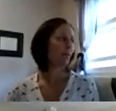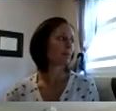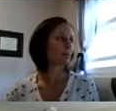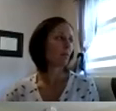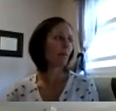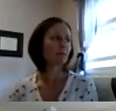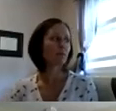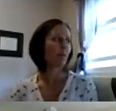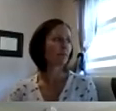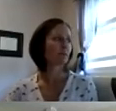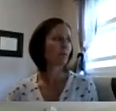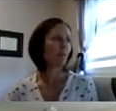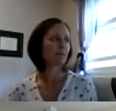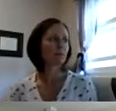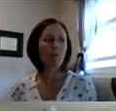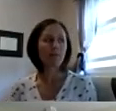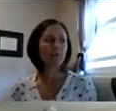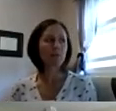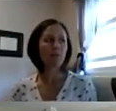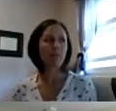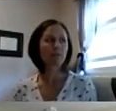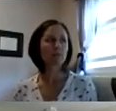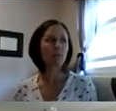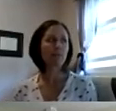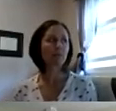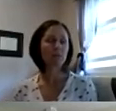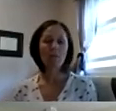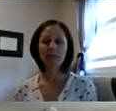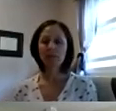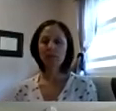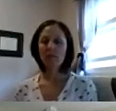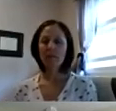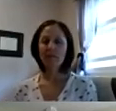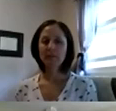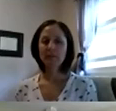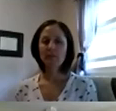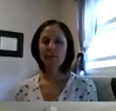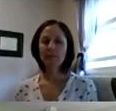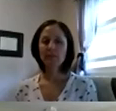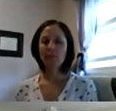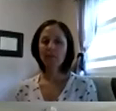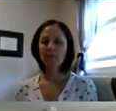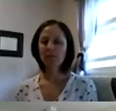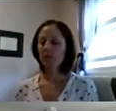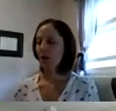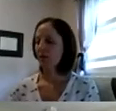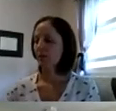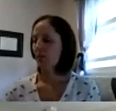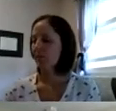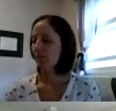the opportunity for artists to work, as we've seen so many cancellations through our residency program and touring arts